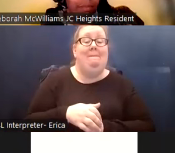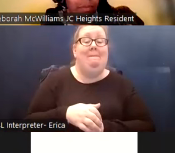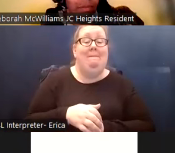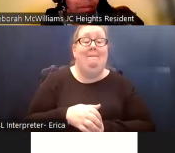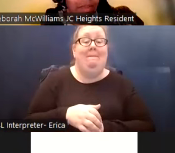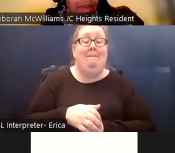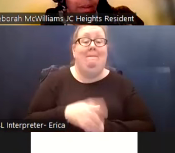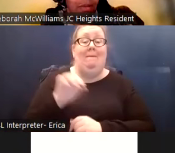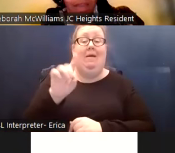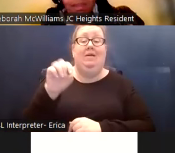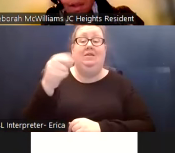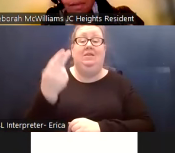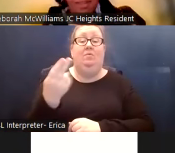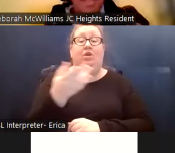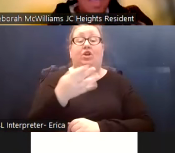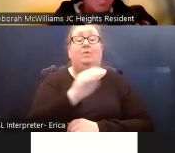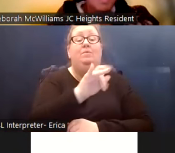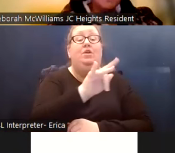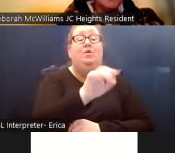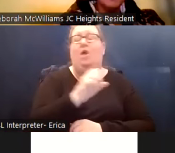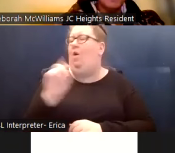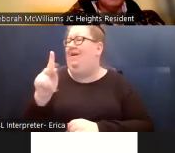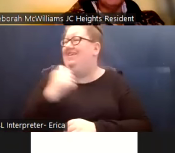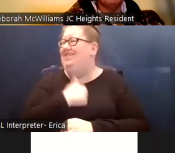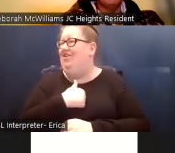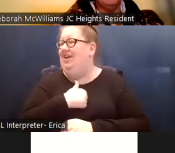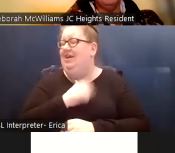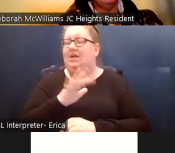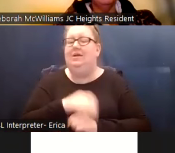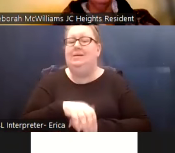Oh, Deborah, you're on mute. Yeah. Still. Okay. Sorry. All right.